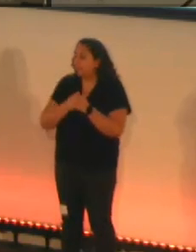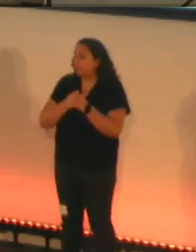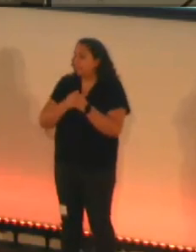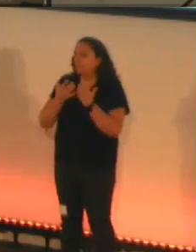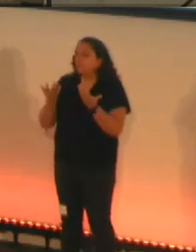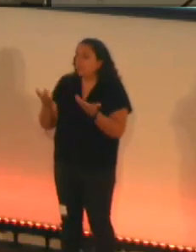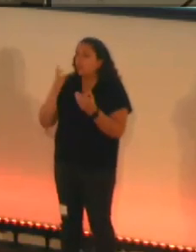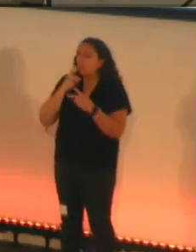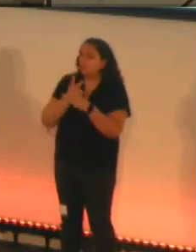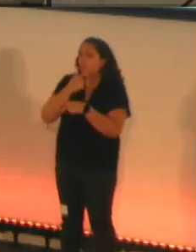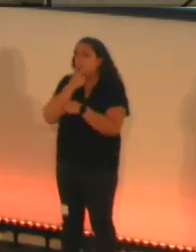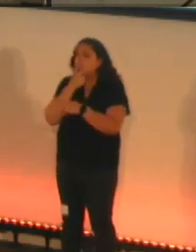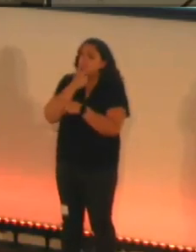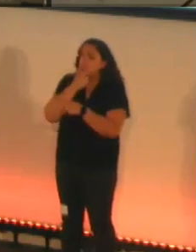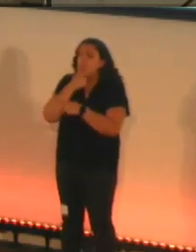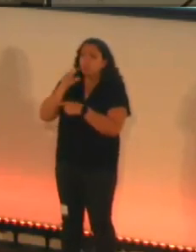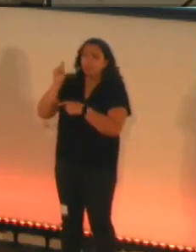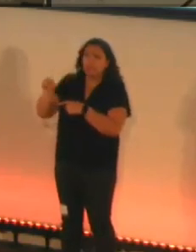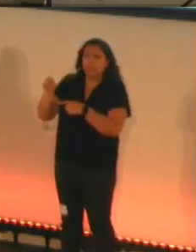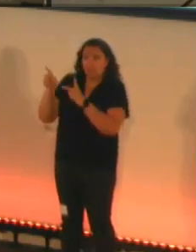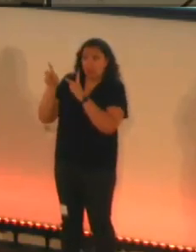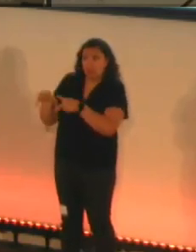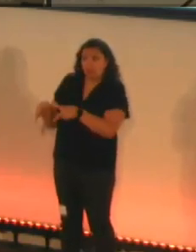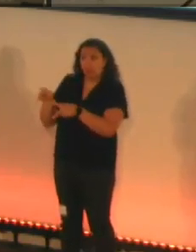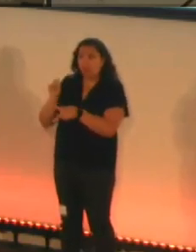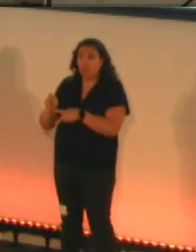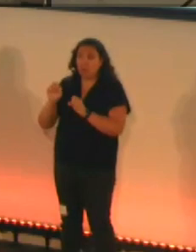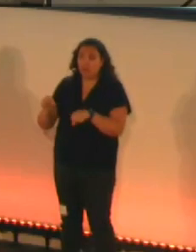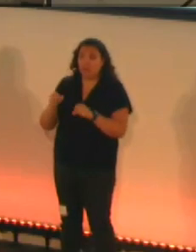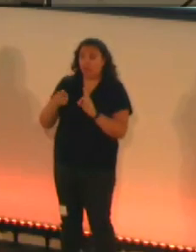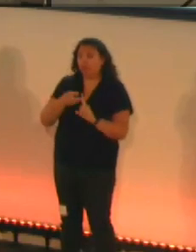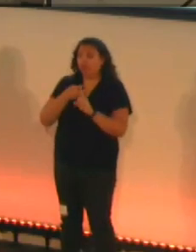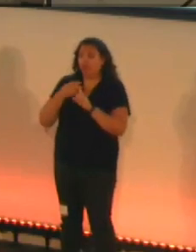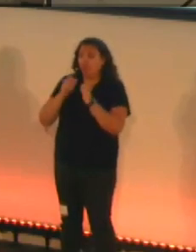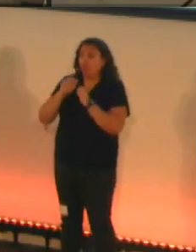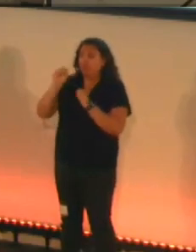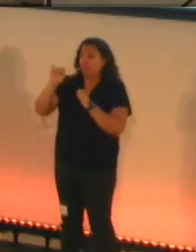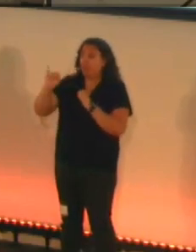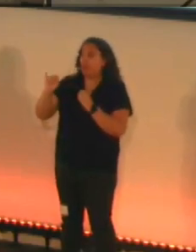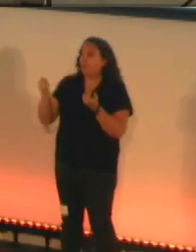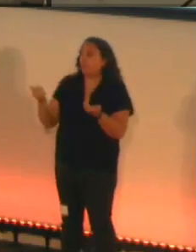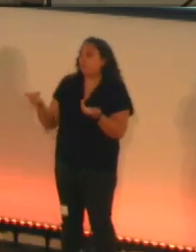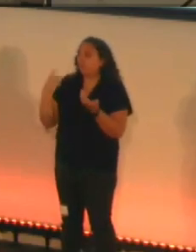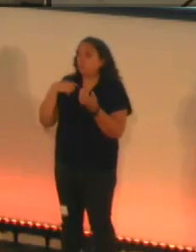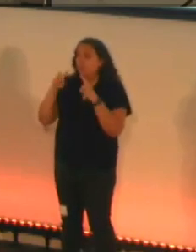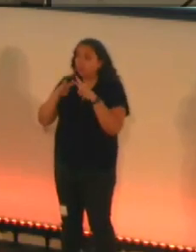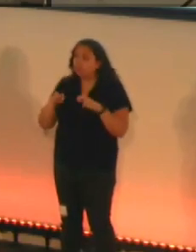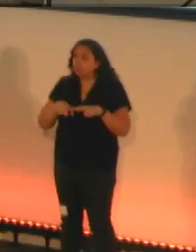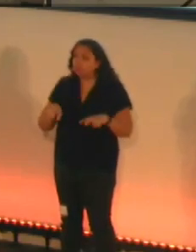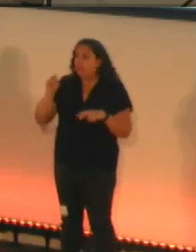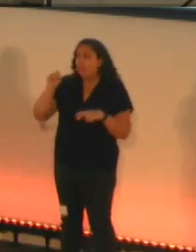need another human or can we have an AI-powered guide? And for this, we can explore how an AI guide would behave, the